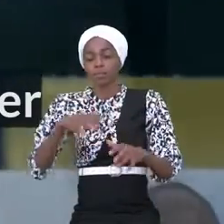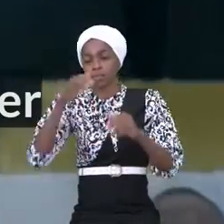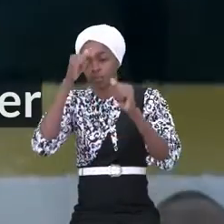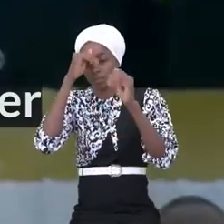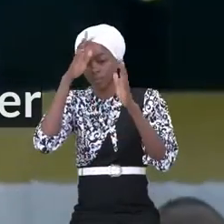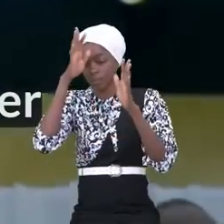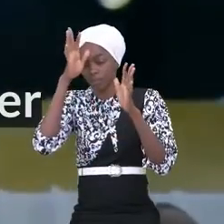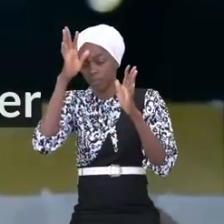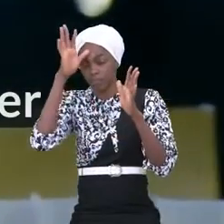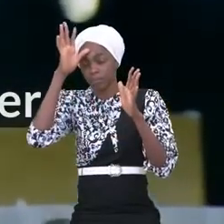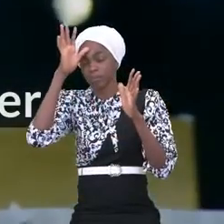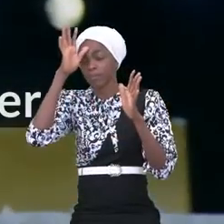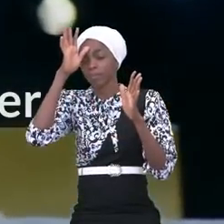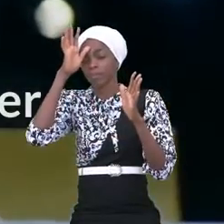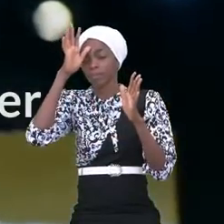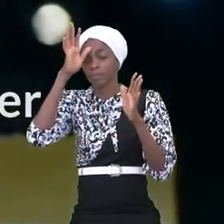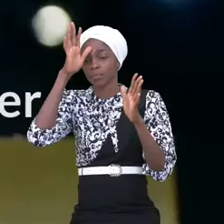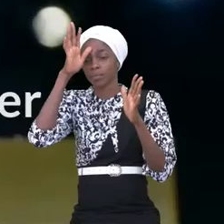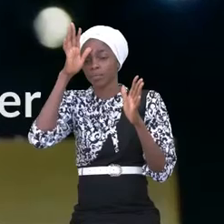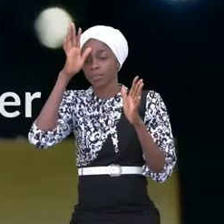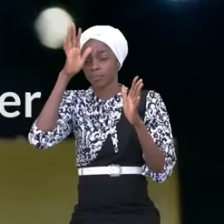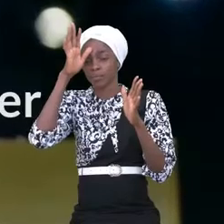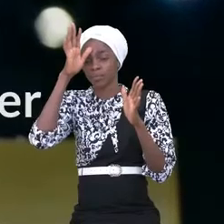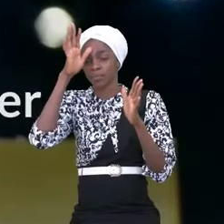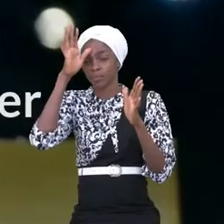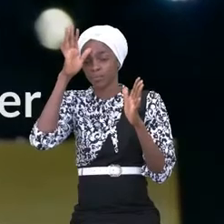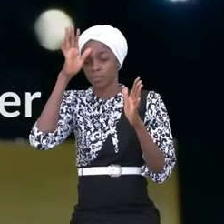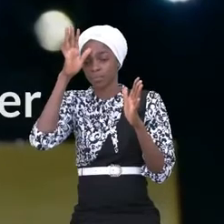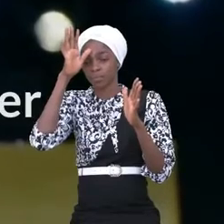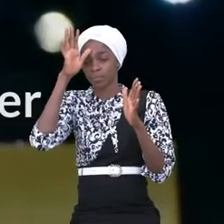Leave me at the altar with my father.